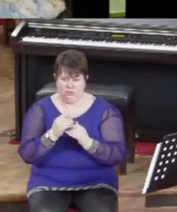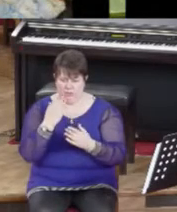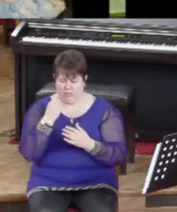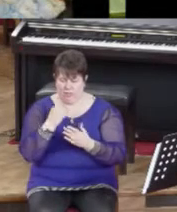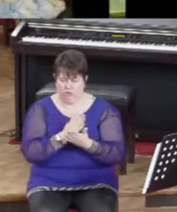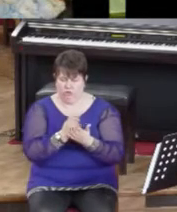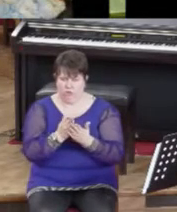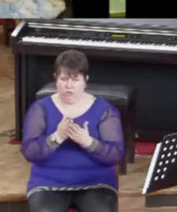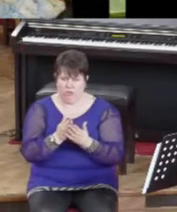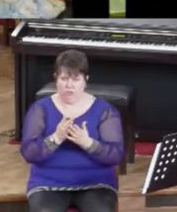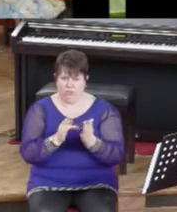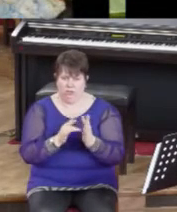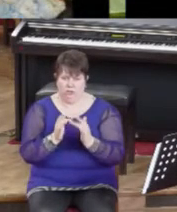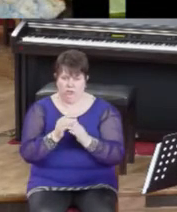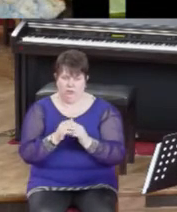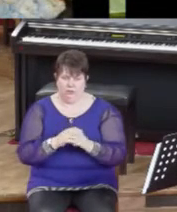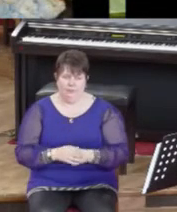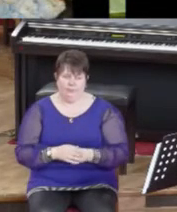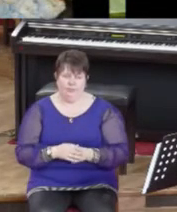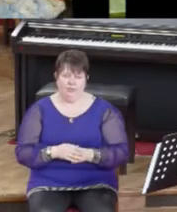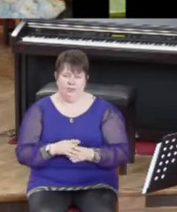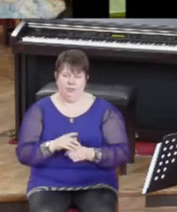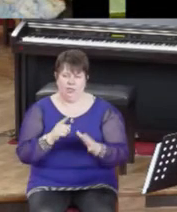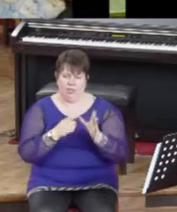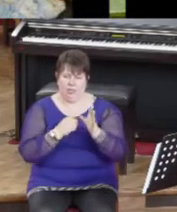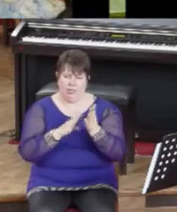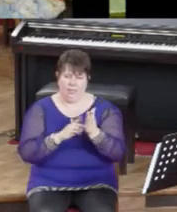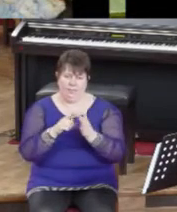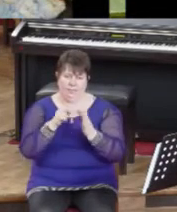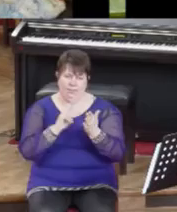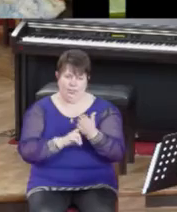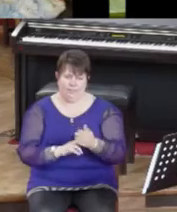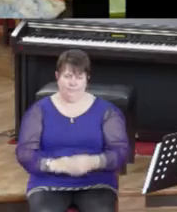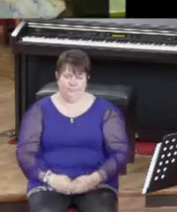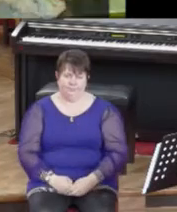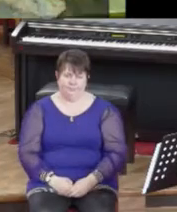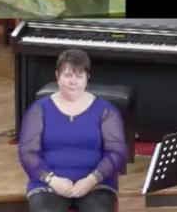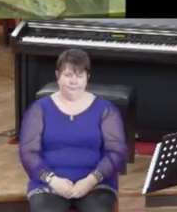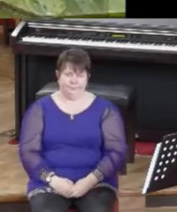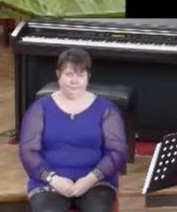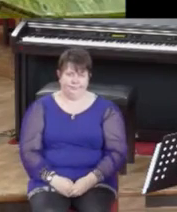with others. In Jesus' name I pray. Amen.